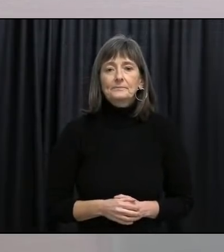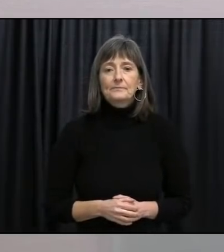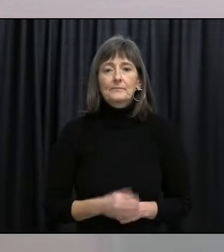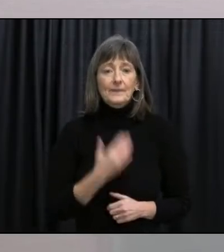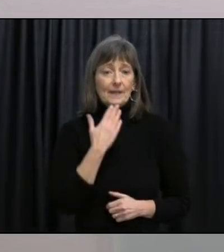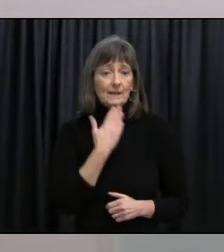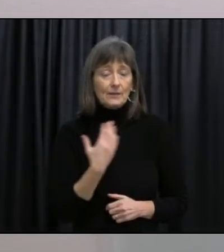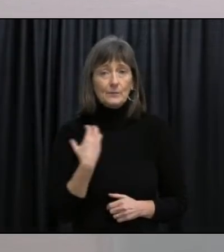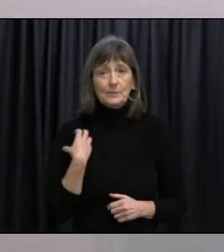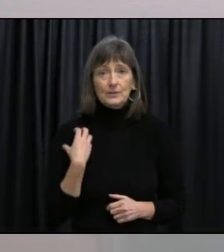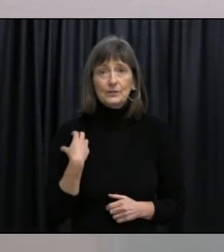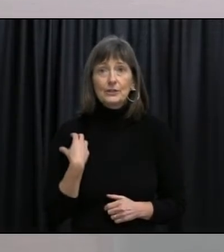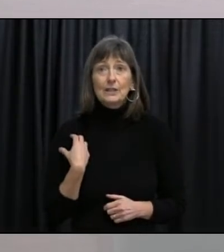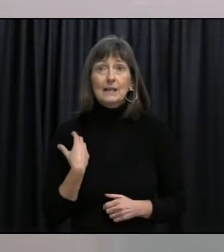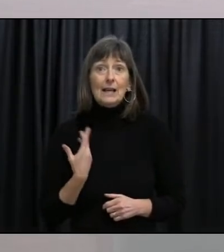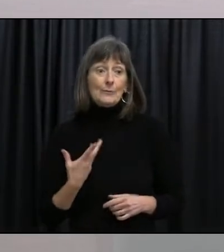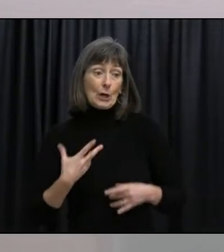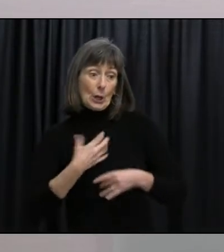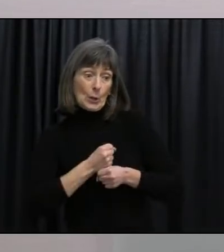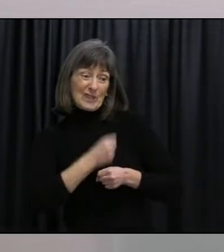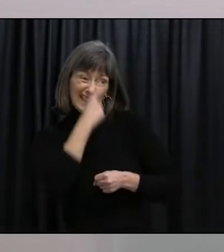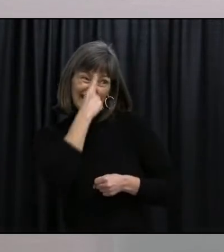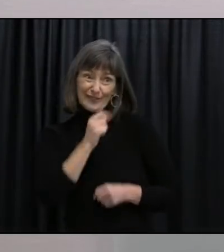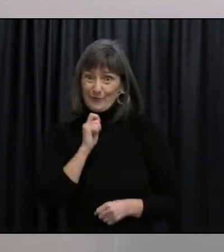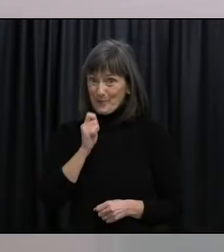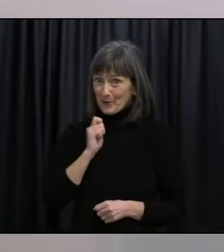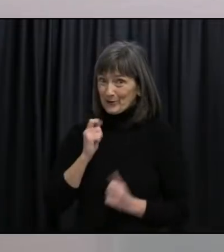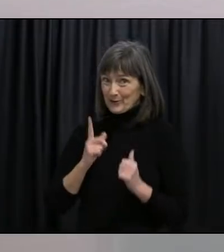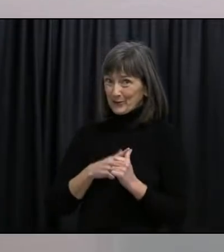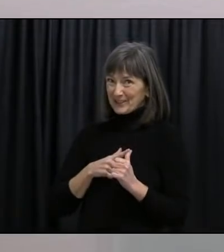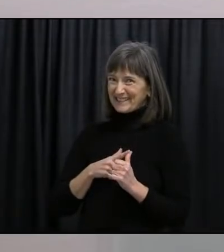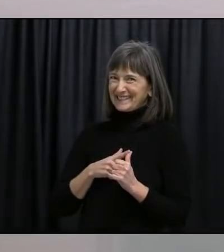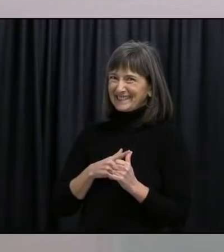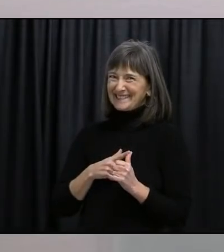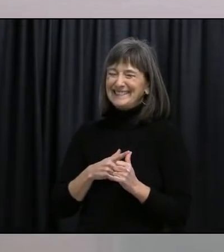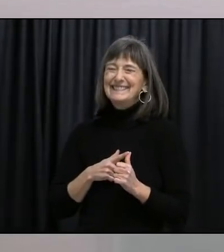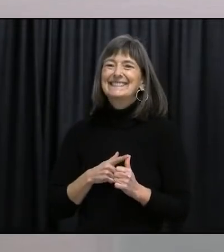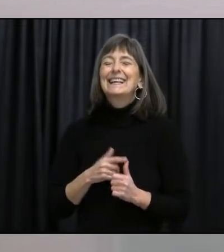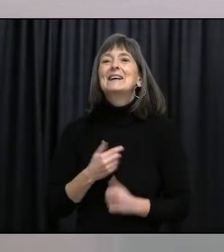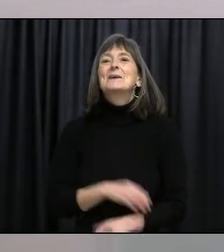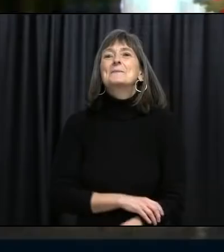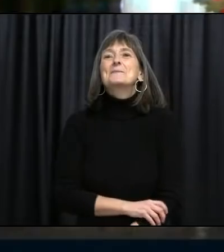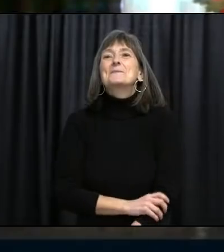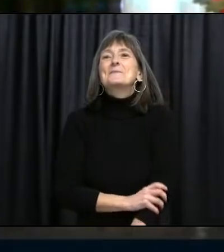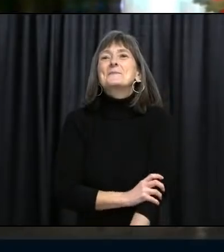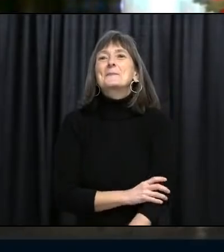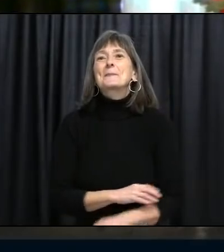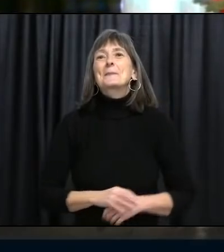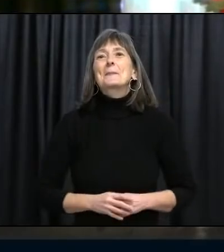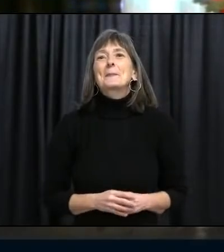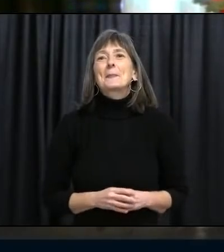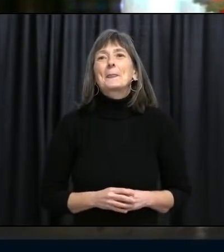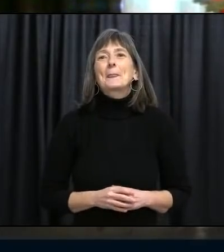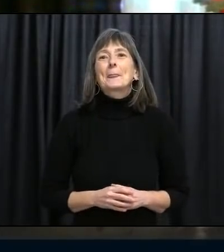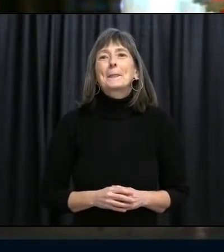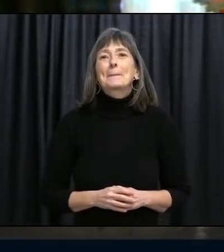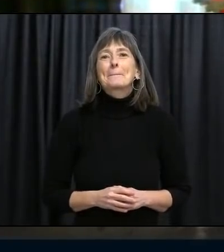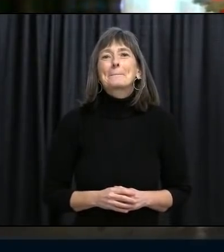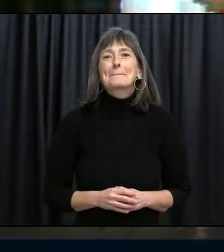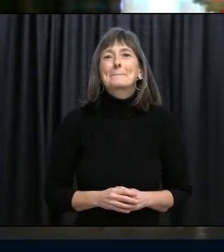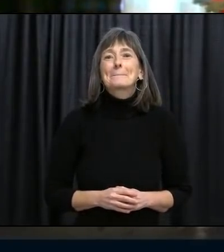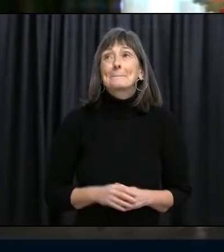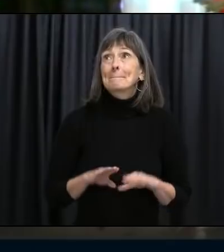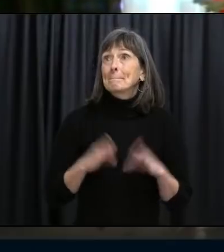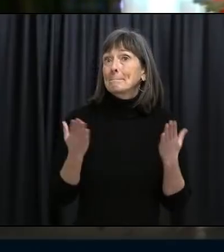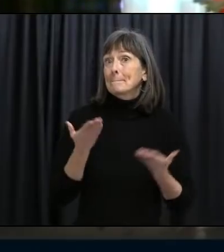Thank you, Minister Haggie. I'd love to close here, but I think we have to open it up to the media for some questions first. I'll